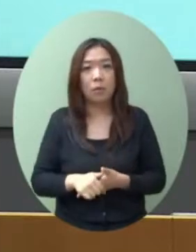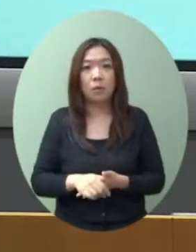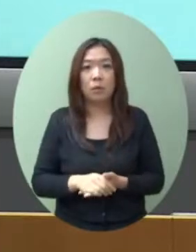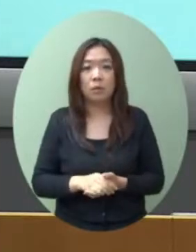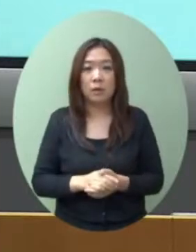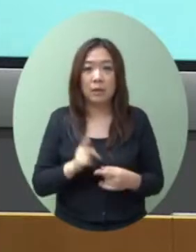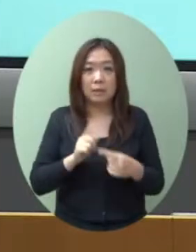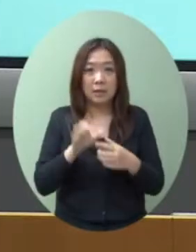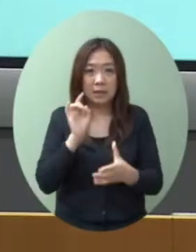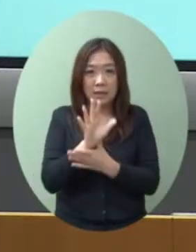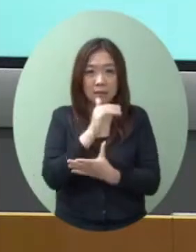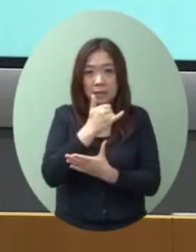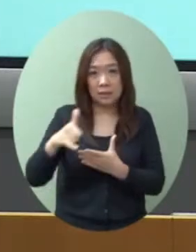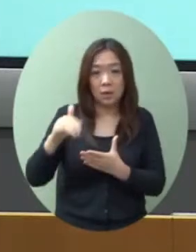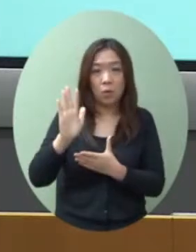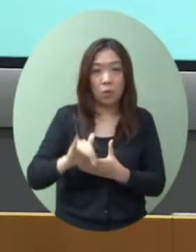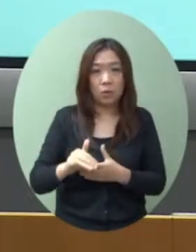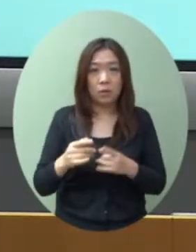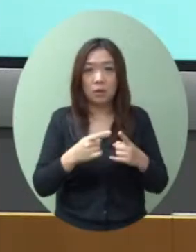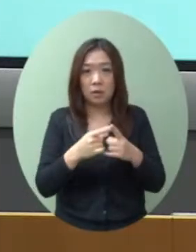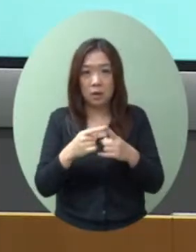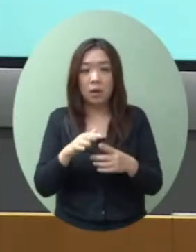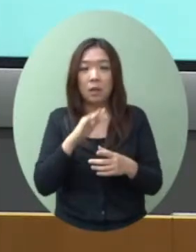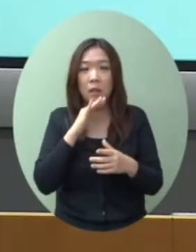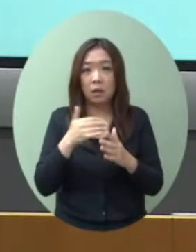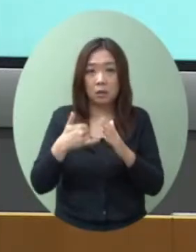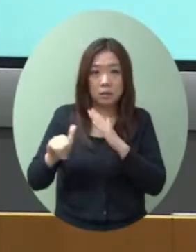cross-infection. It takes time.